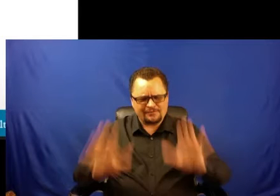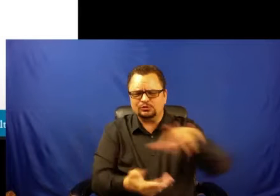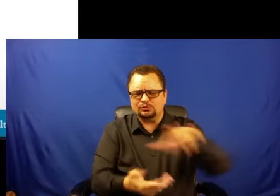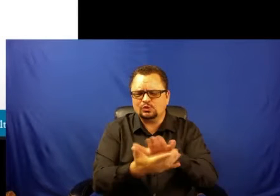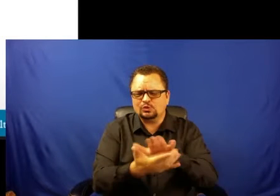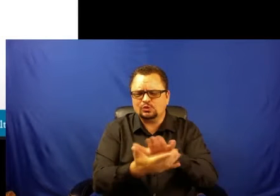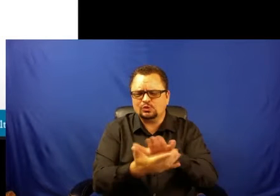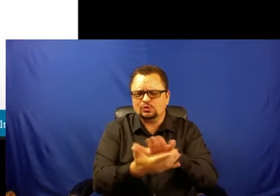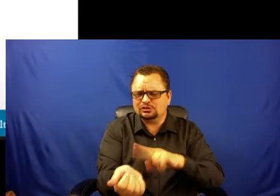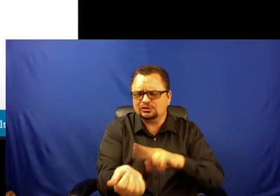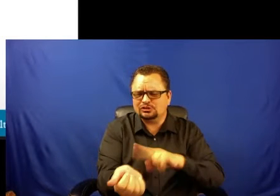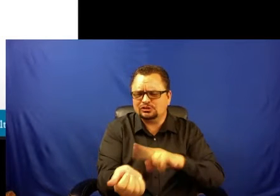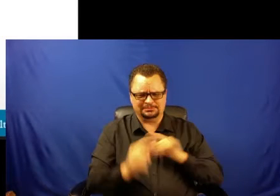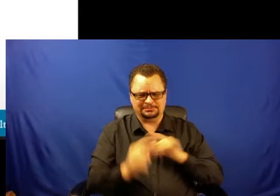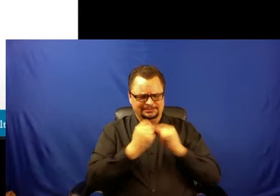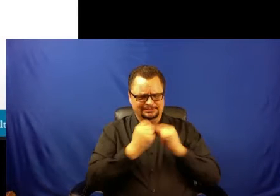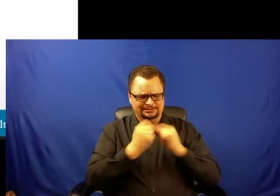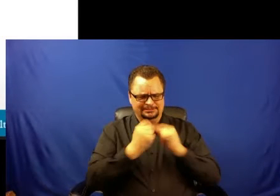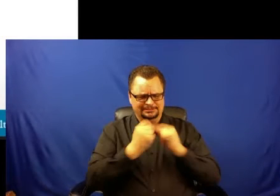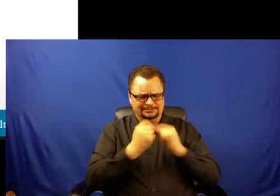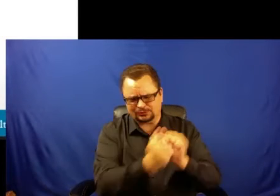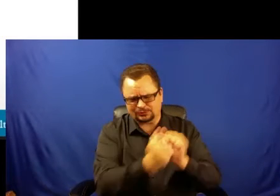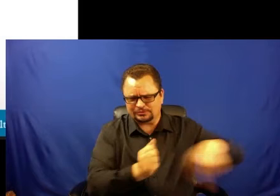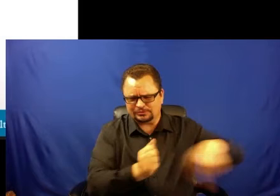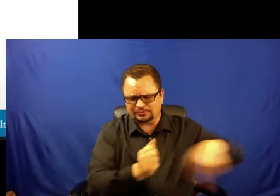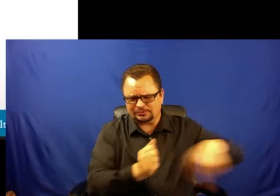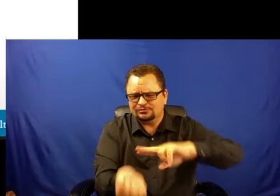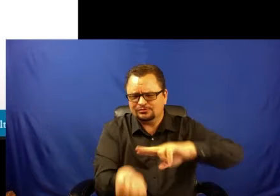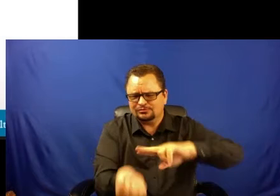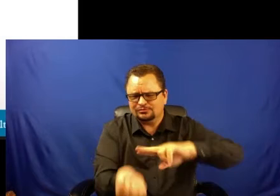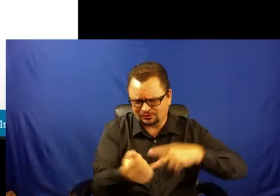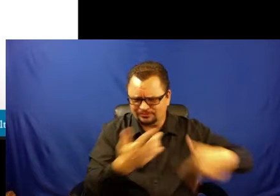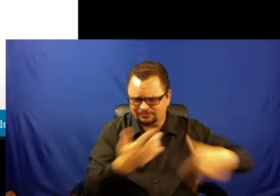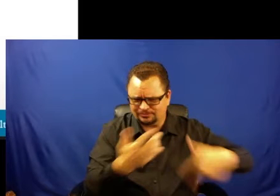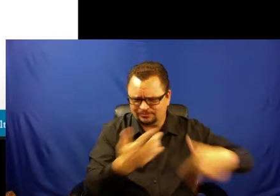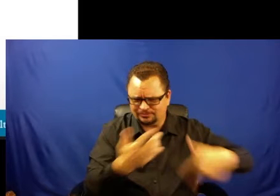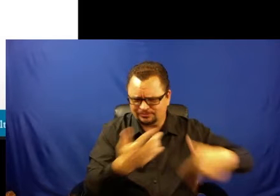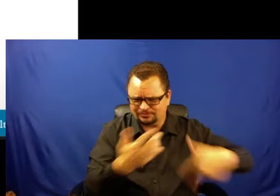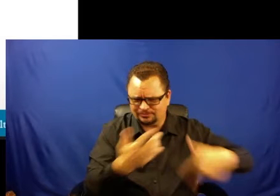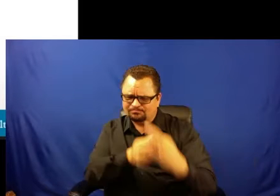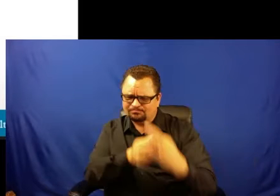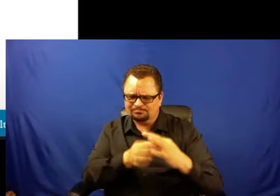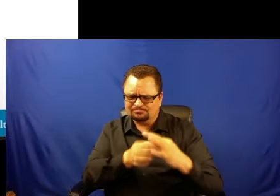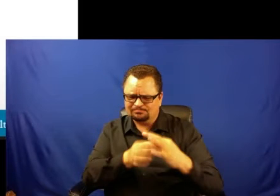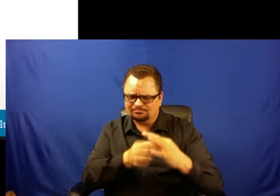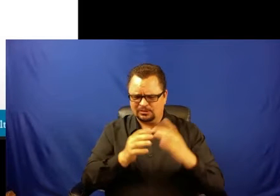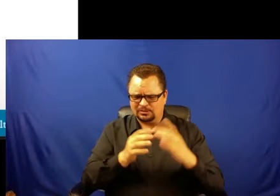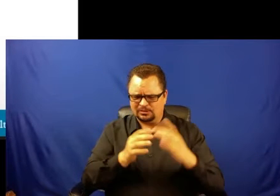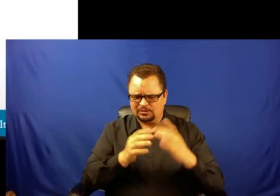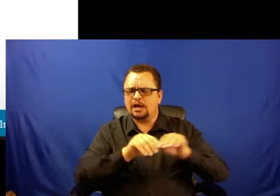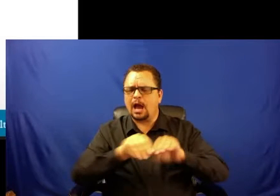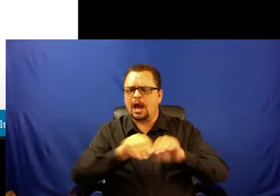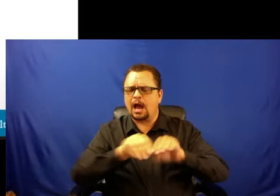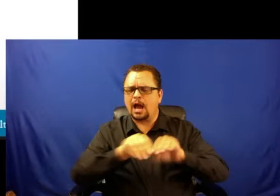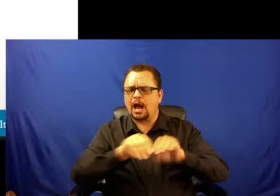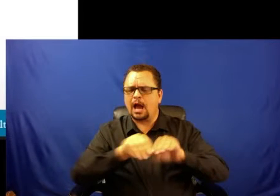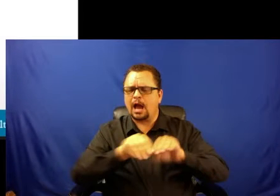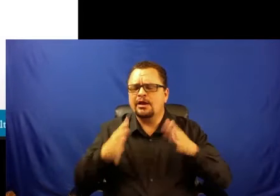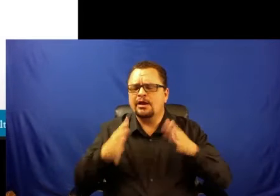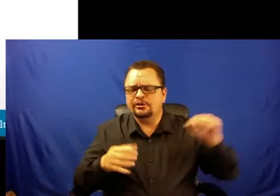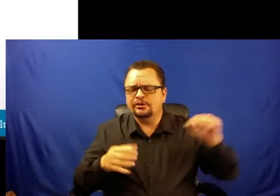COVID coordinators who we work with and the Pikes Peak Area Superintendents Association. And so we have a very